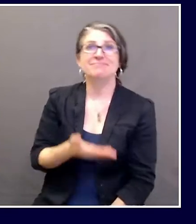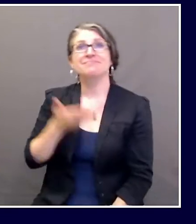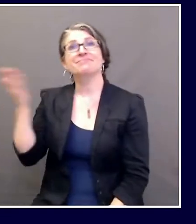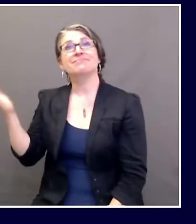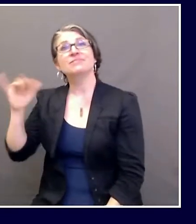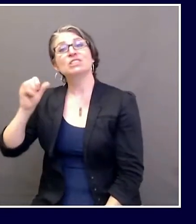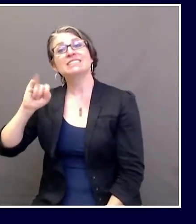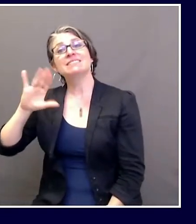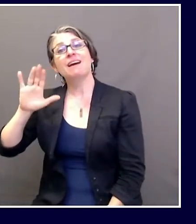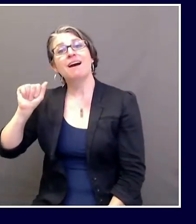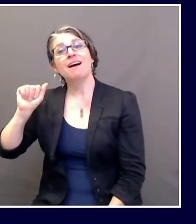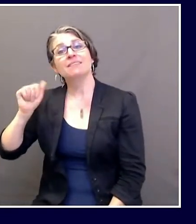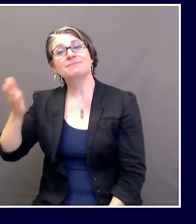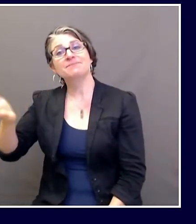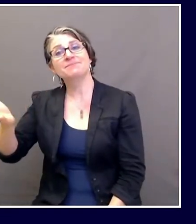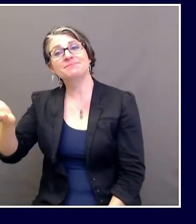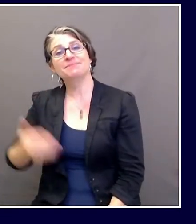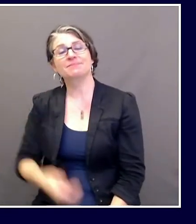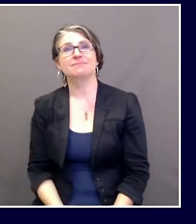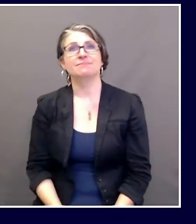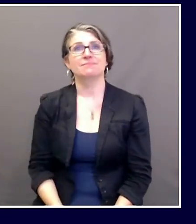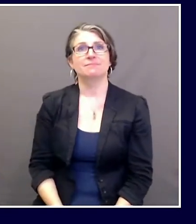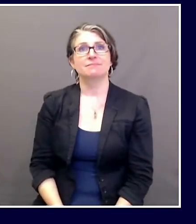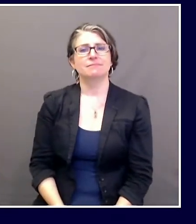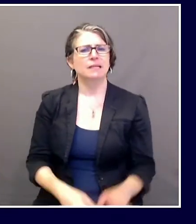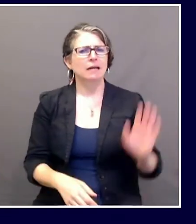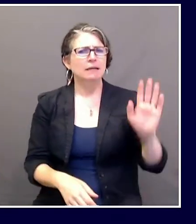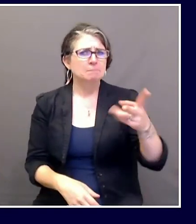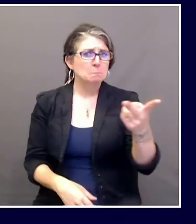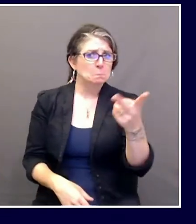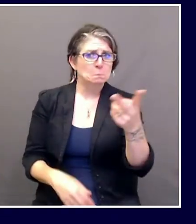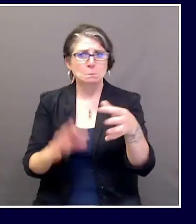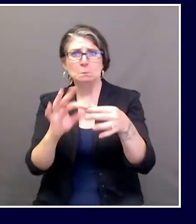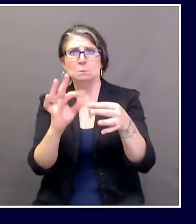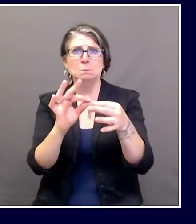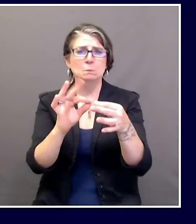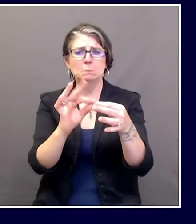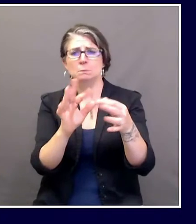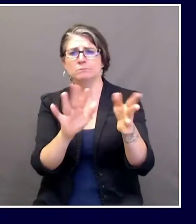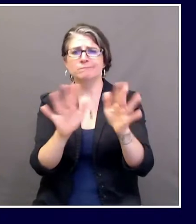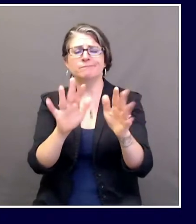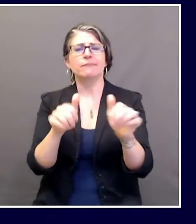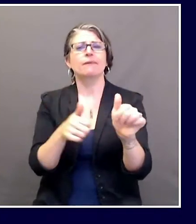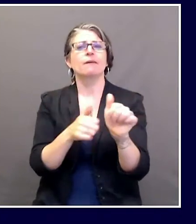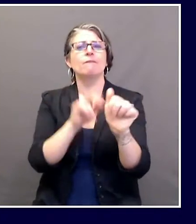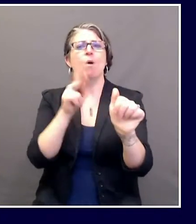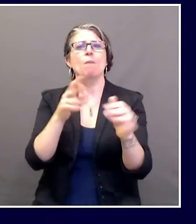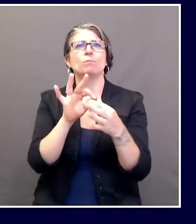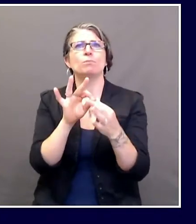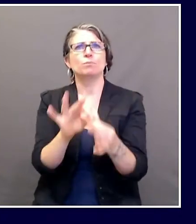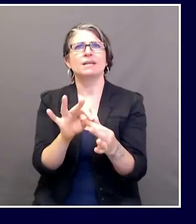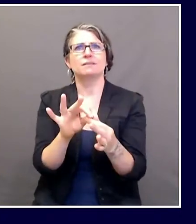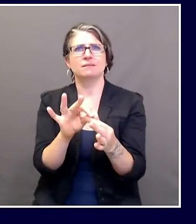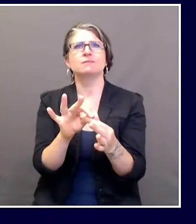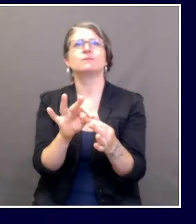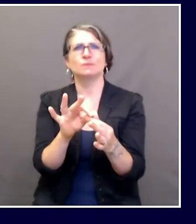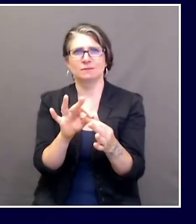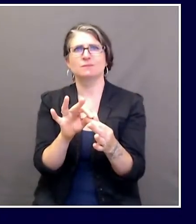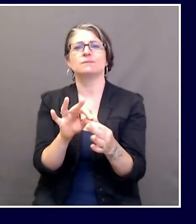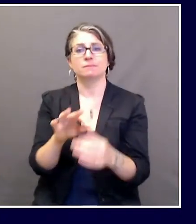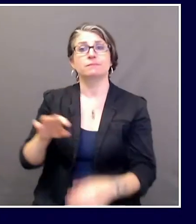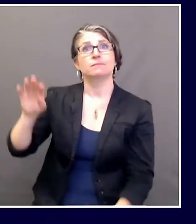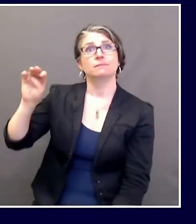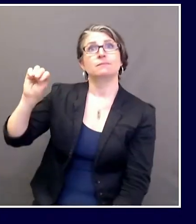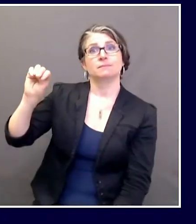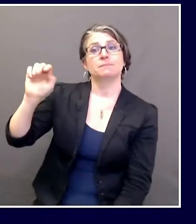if either you or Commissioner Lambert could provide an update on the Your Shot to Get Outdoors program. How many people ended up participating